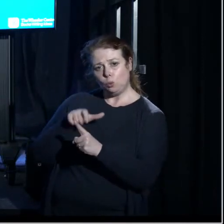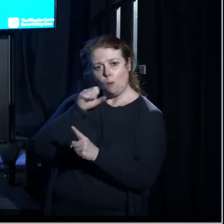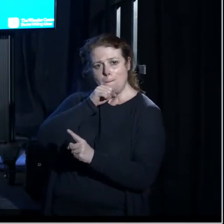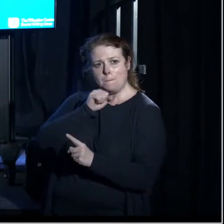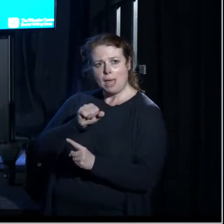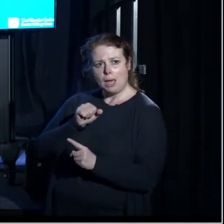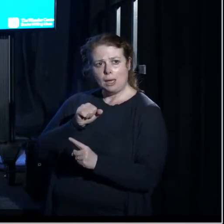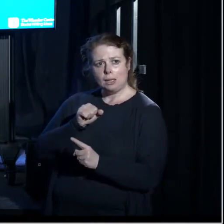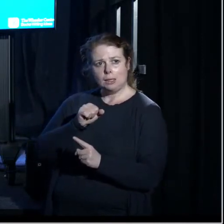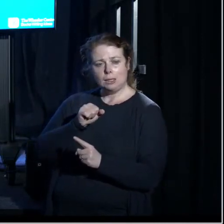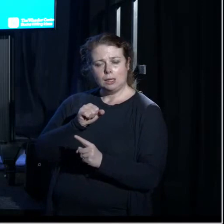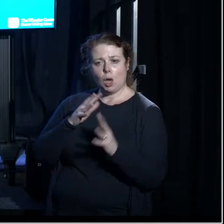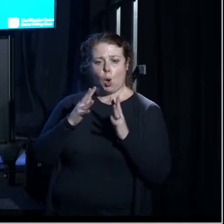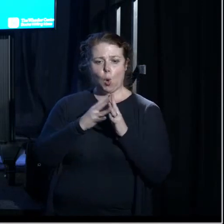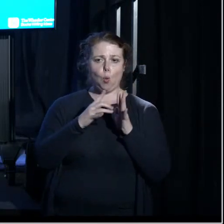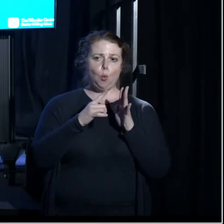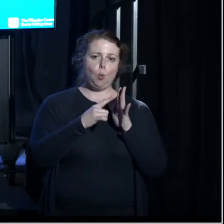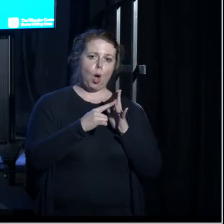Woe, man.